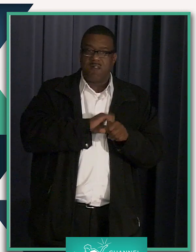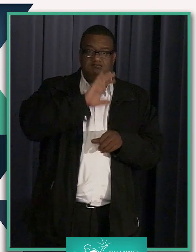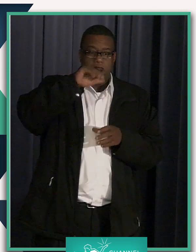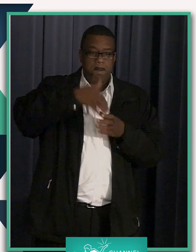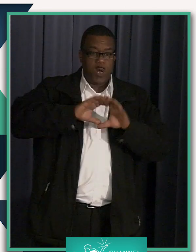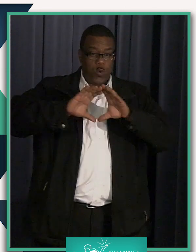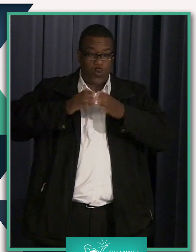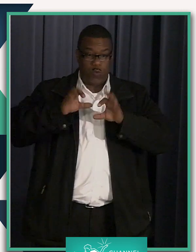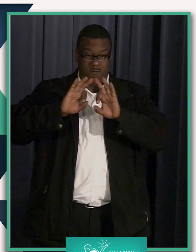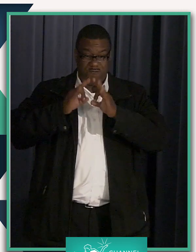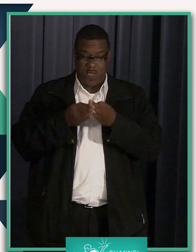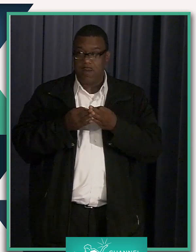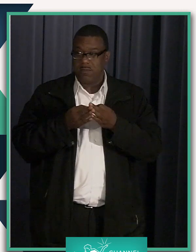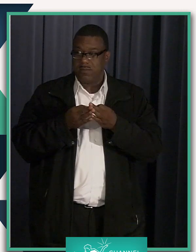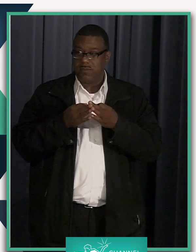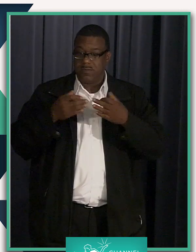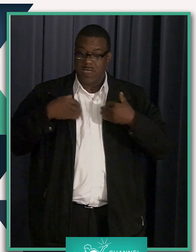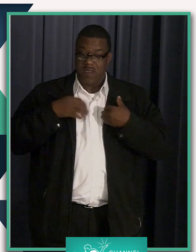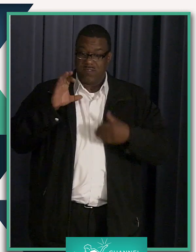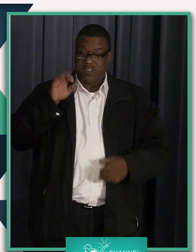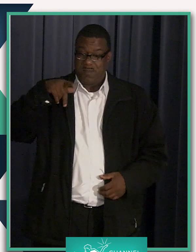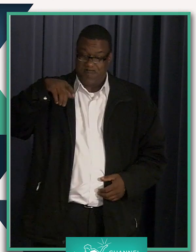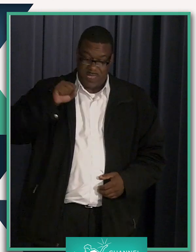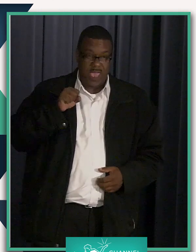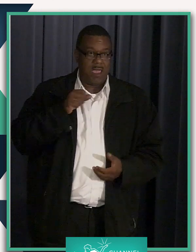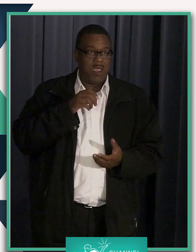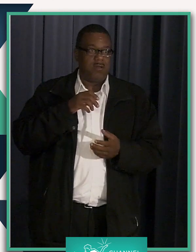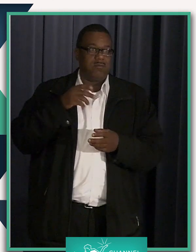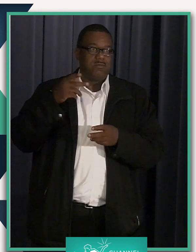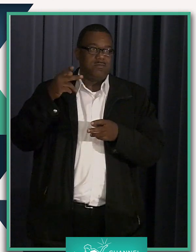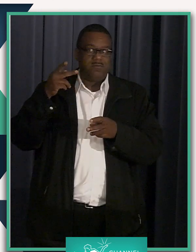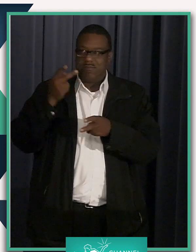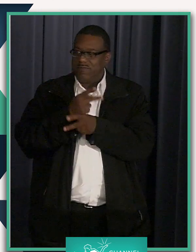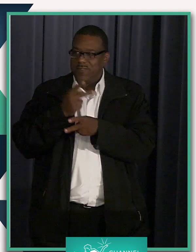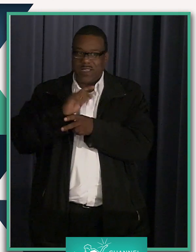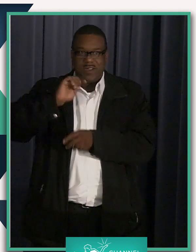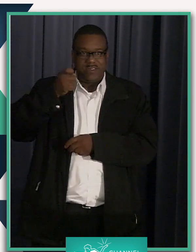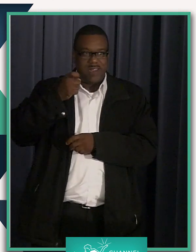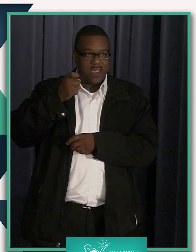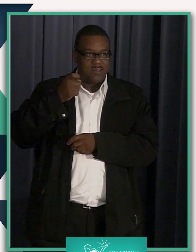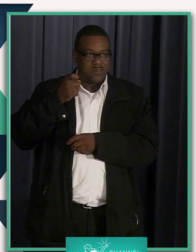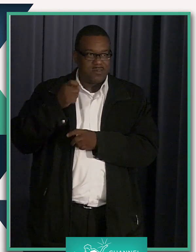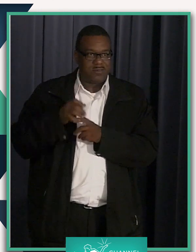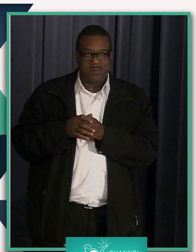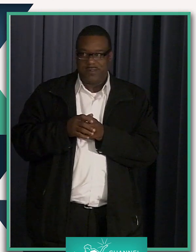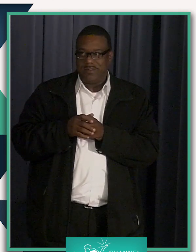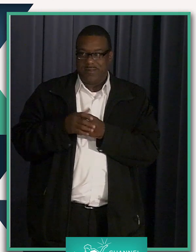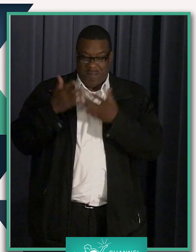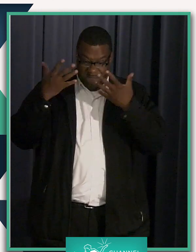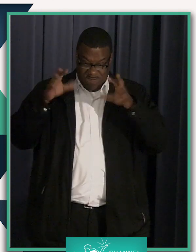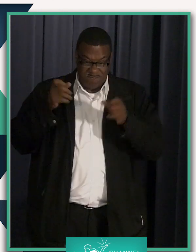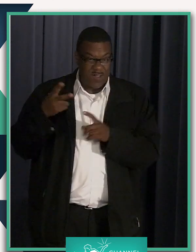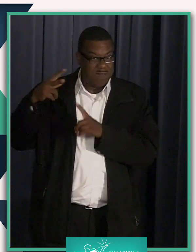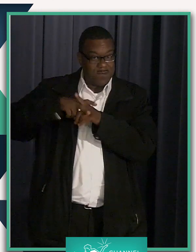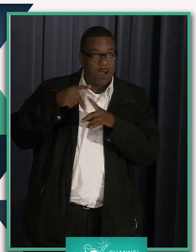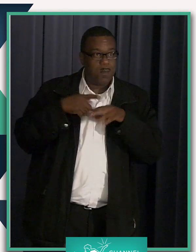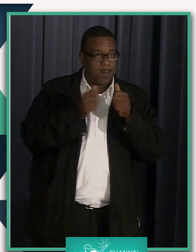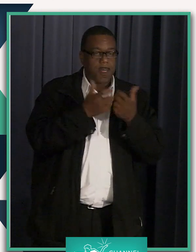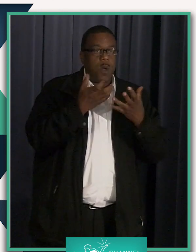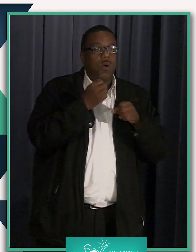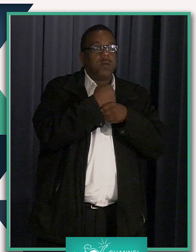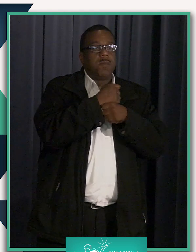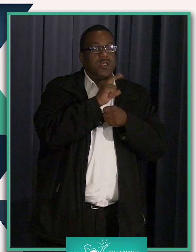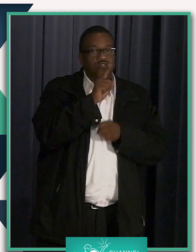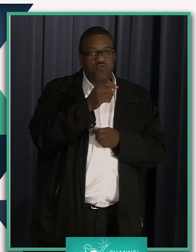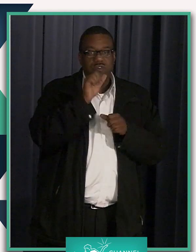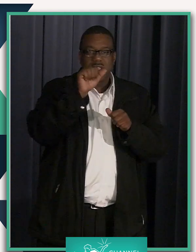class family who's got a CPA doing their tax return, they already did this. I want to make sure every family in this